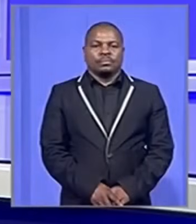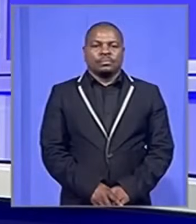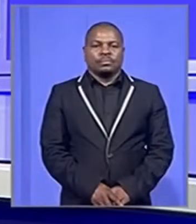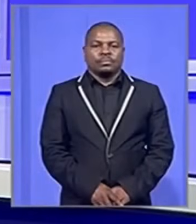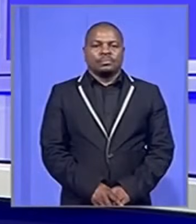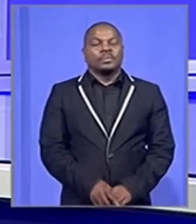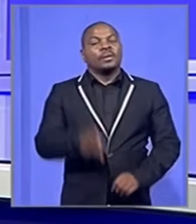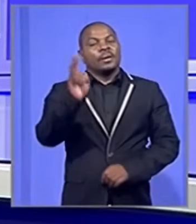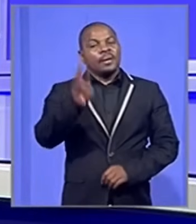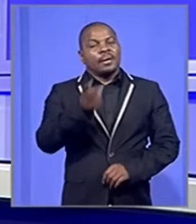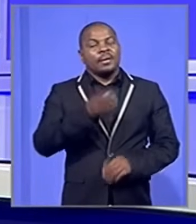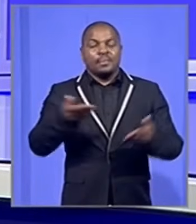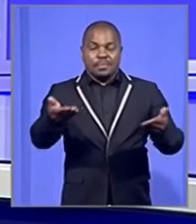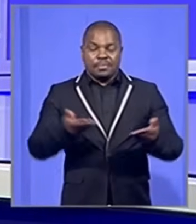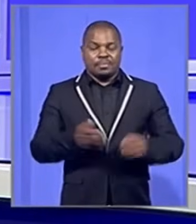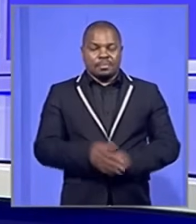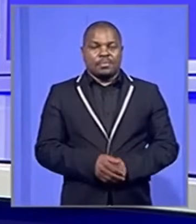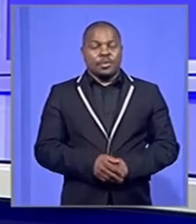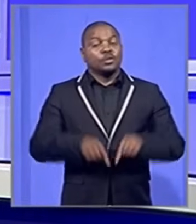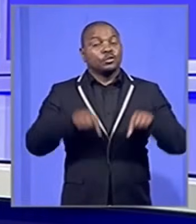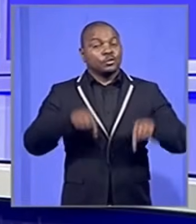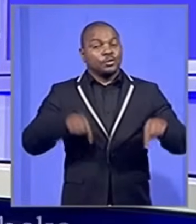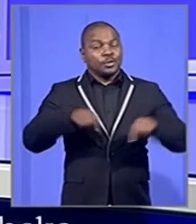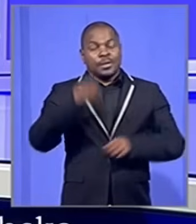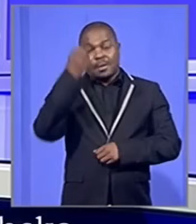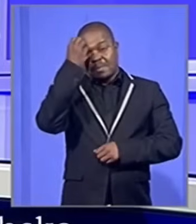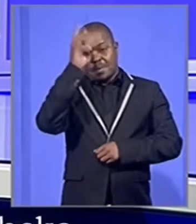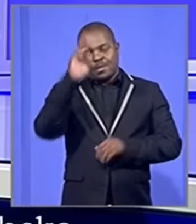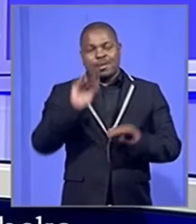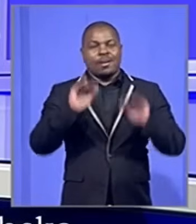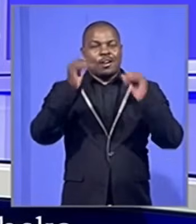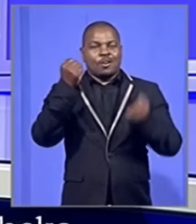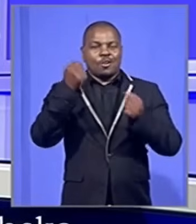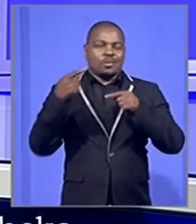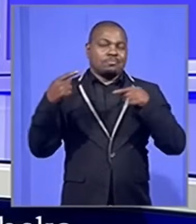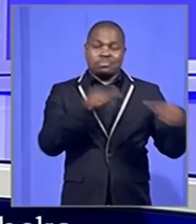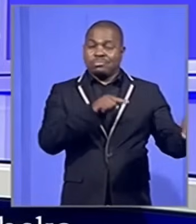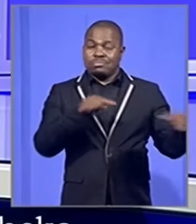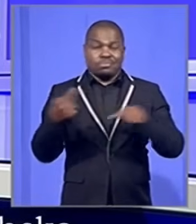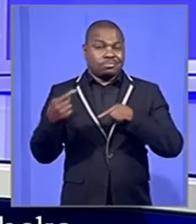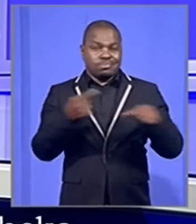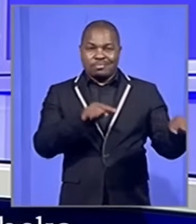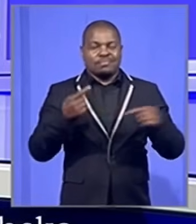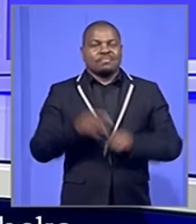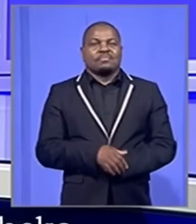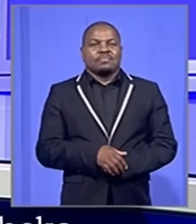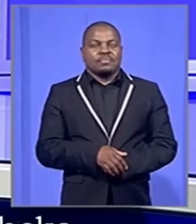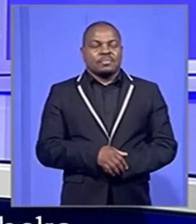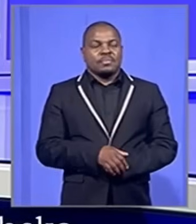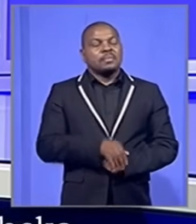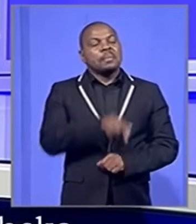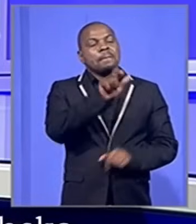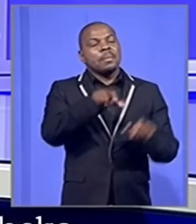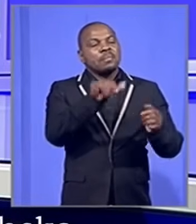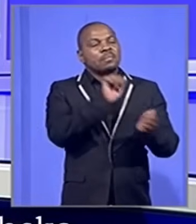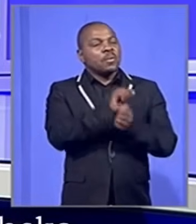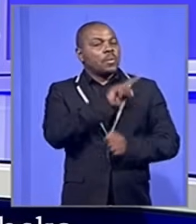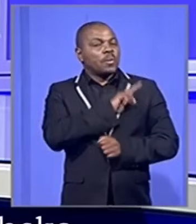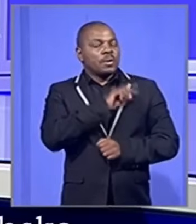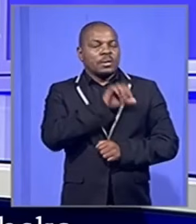Re sa la amogela dikgogakgogano di ile tša phulega kgorotsheko kgolo ya Pretoria magareng ga ba bangwe